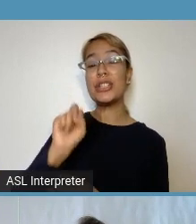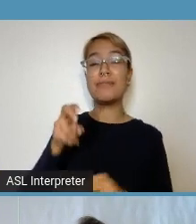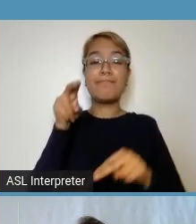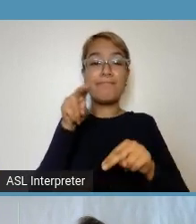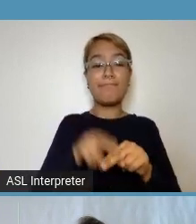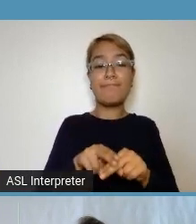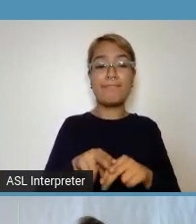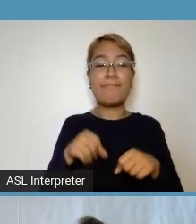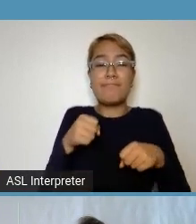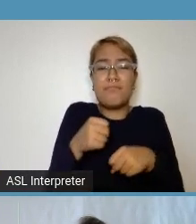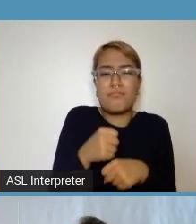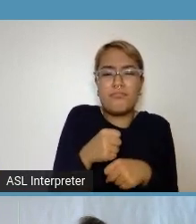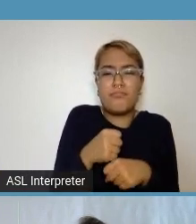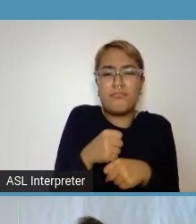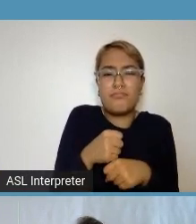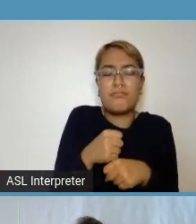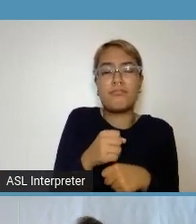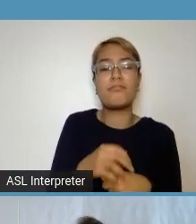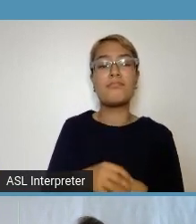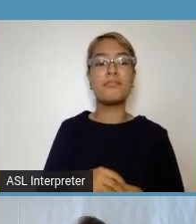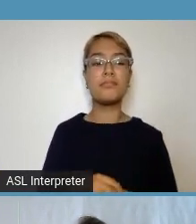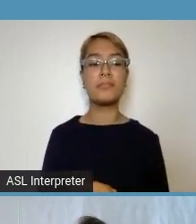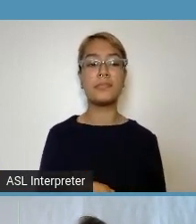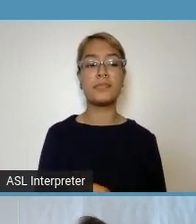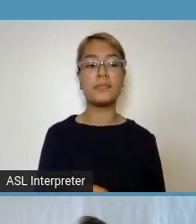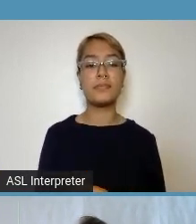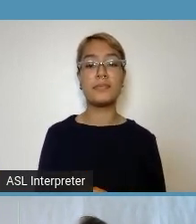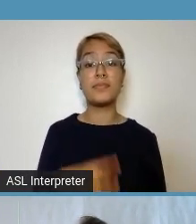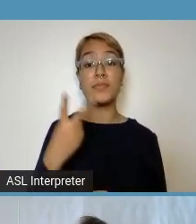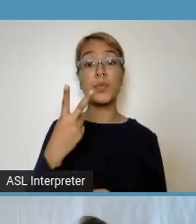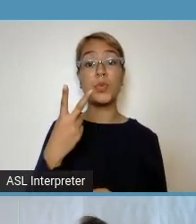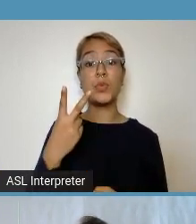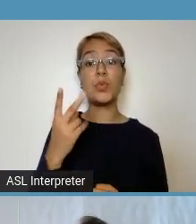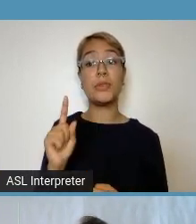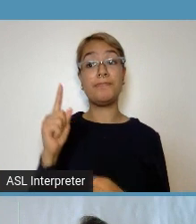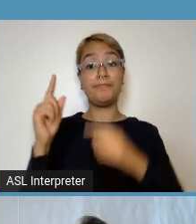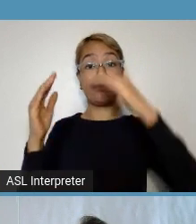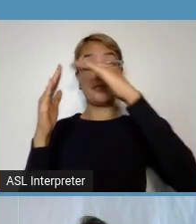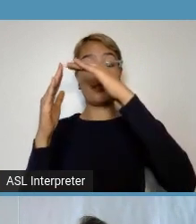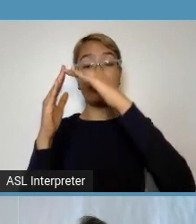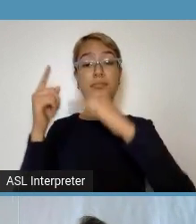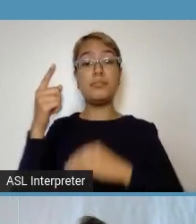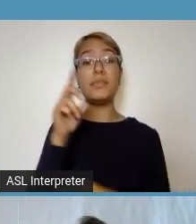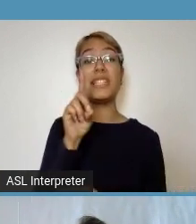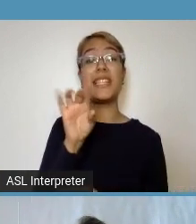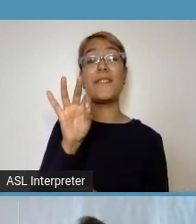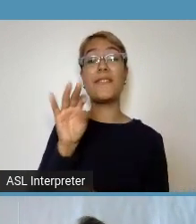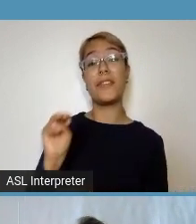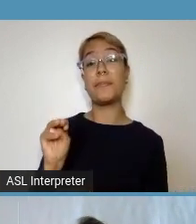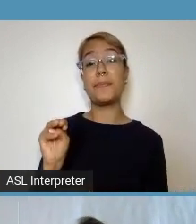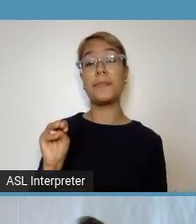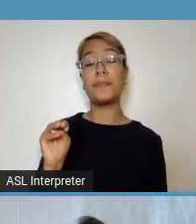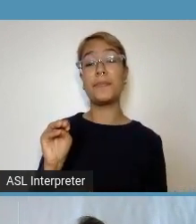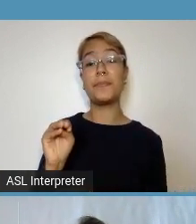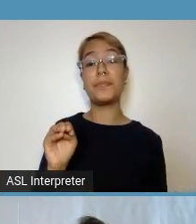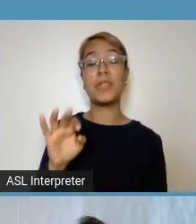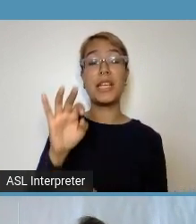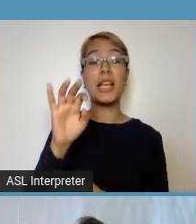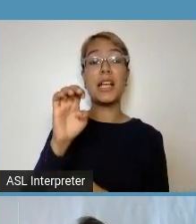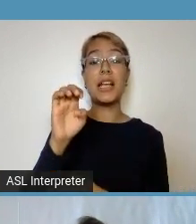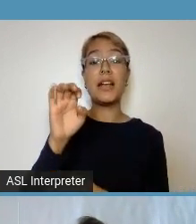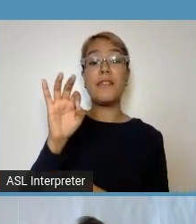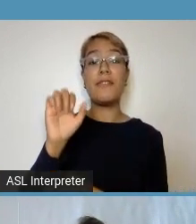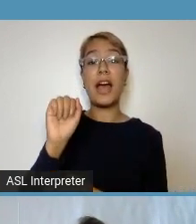the front porch of the farmhouse. The two on the upper right are of DFM educator Fabiola Caceres